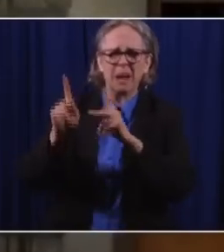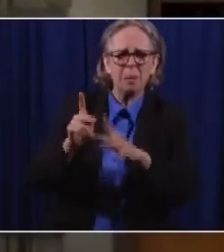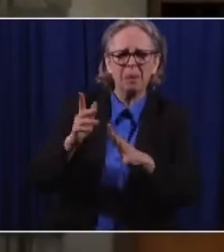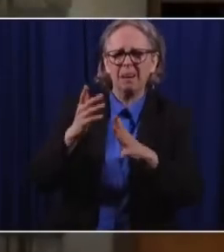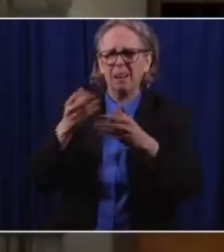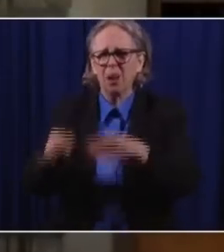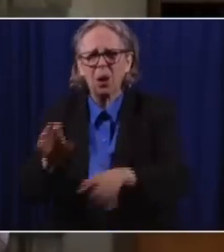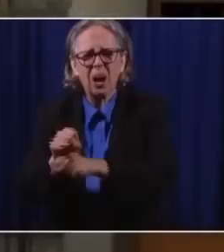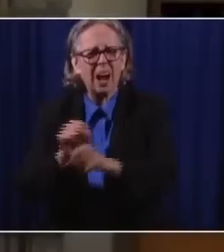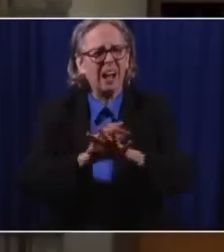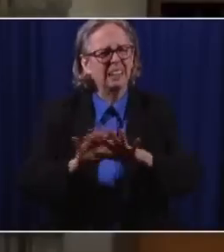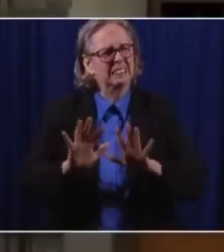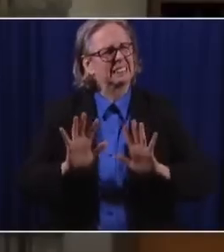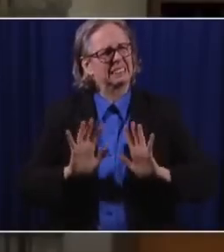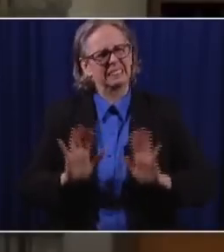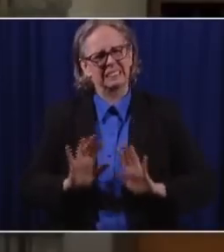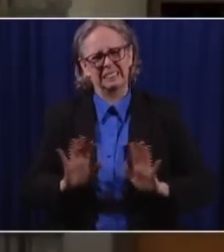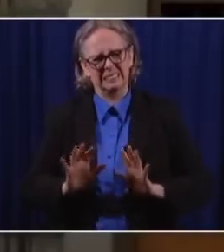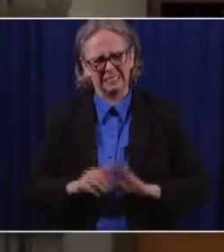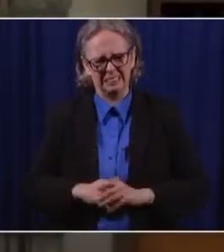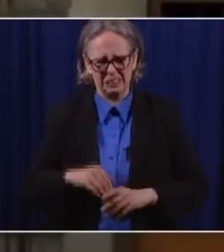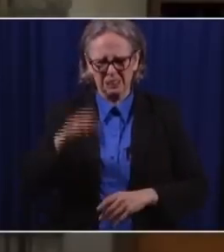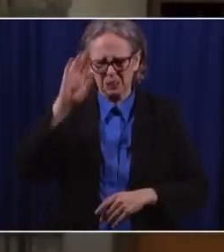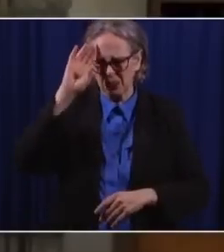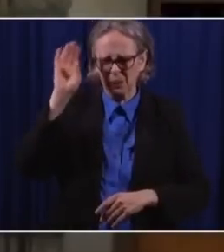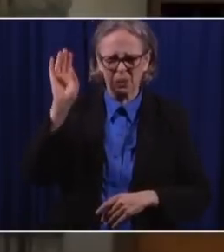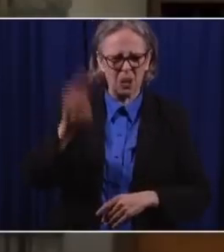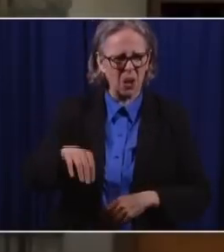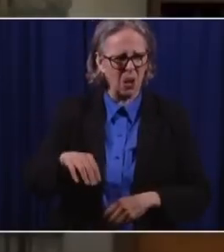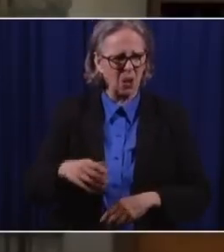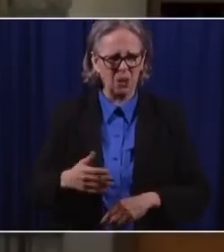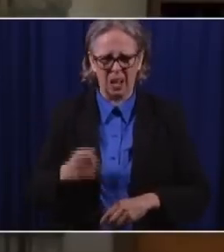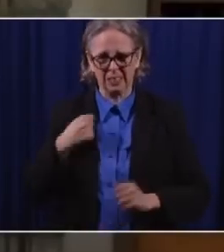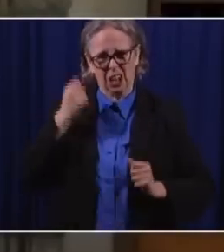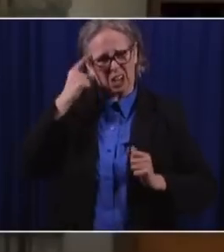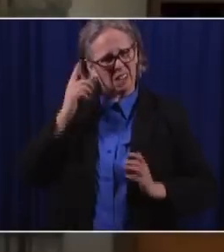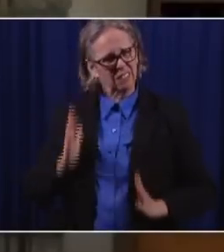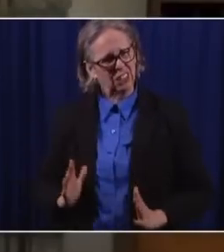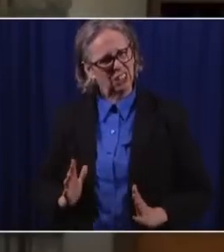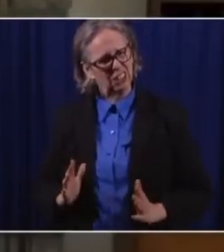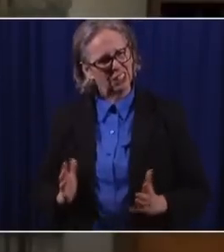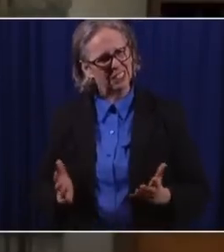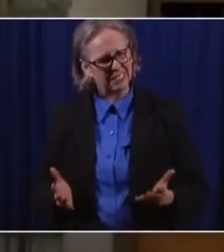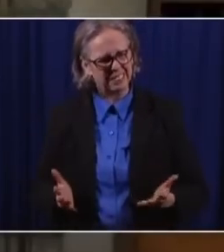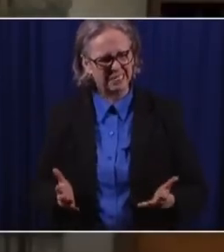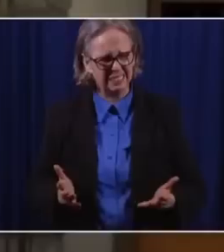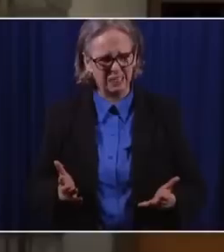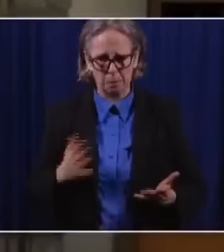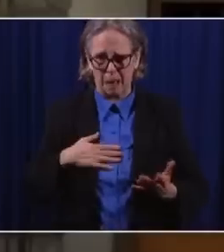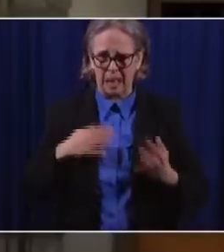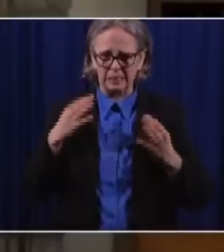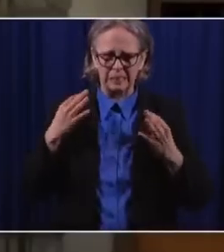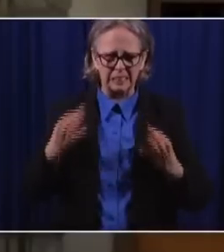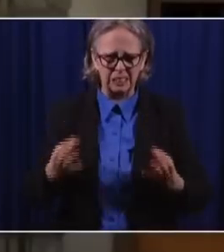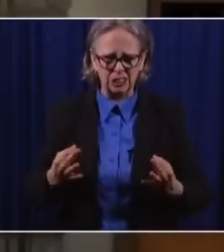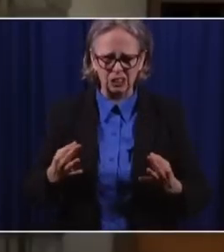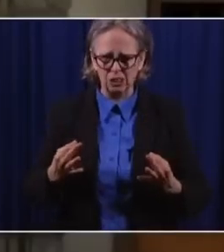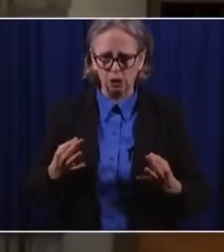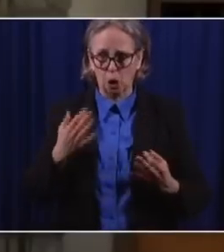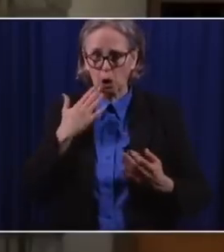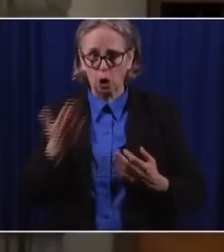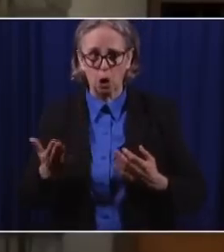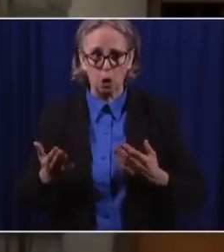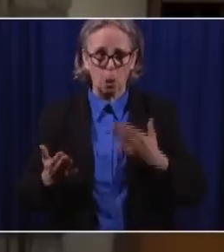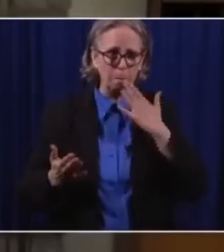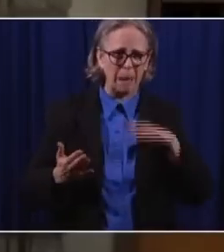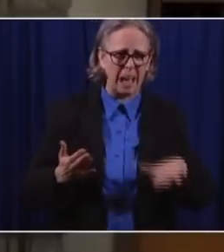rarely do you have a choice that's good, bad. That's pretty easy. You don't have that. What you have is bad and worse. And then you got to